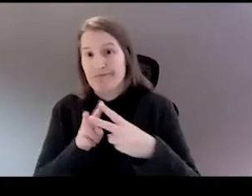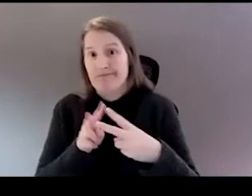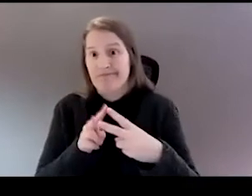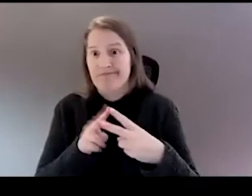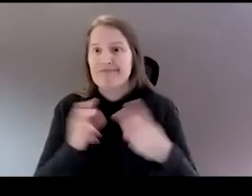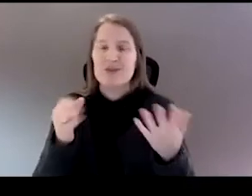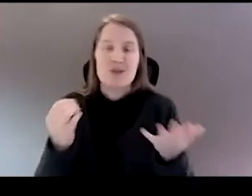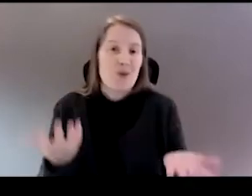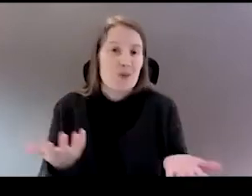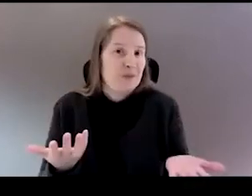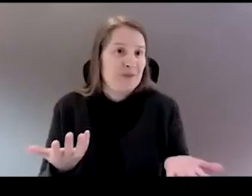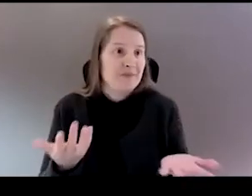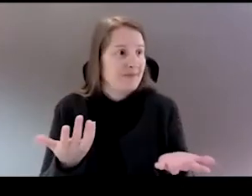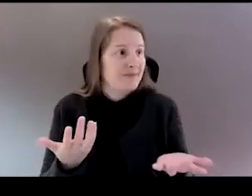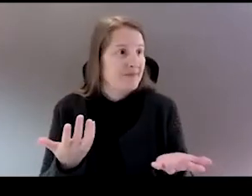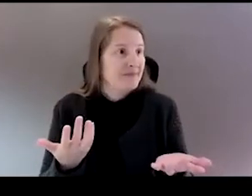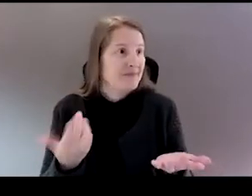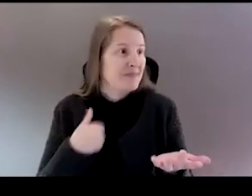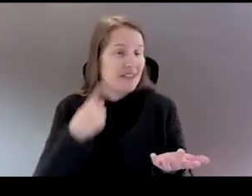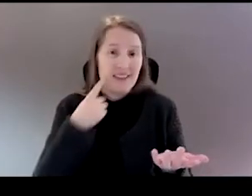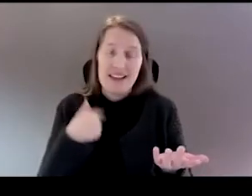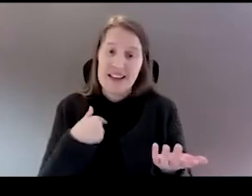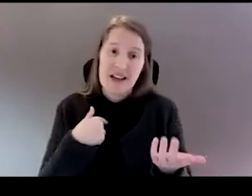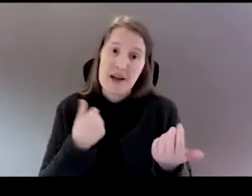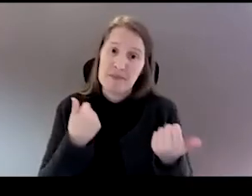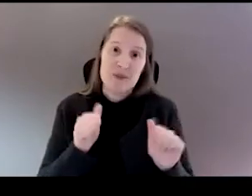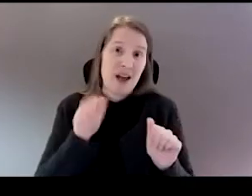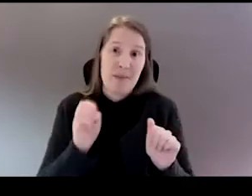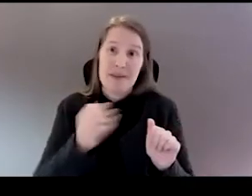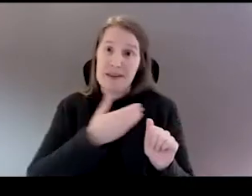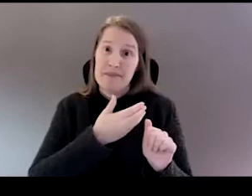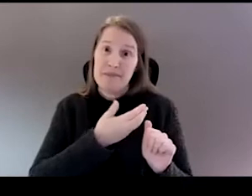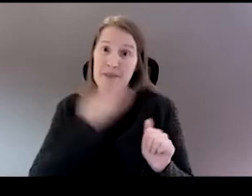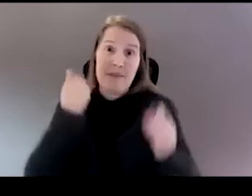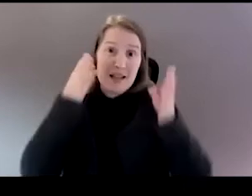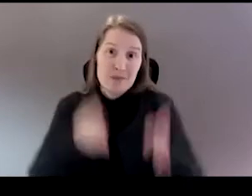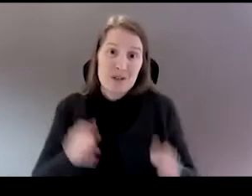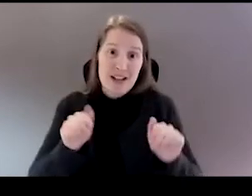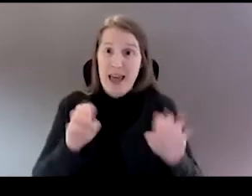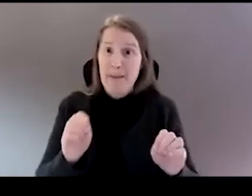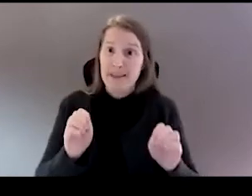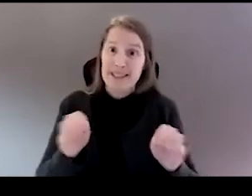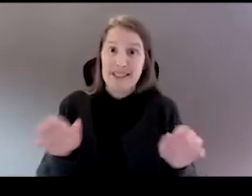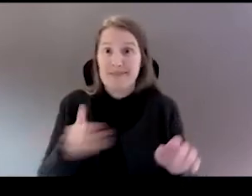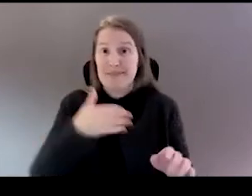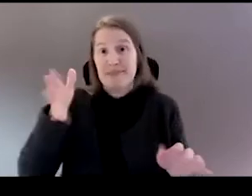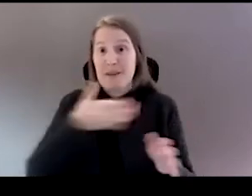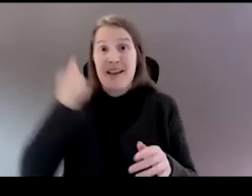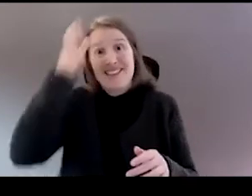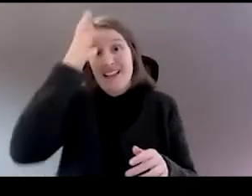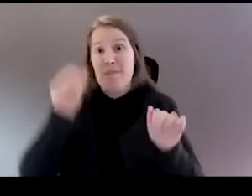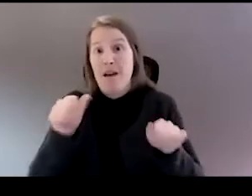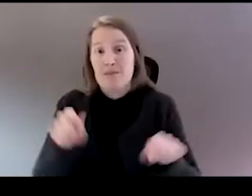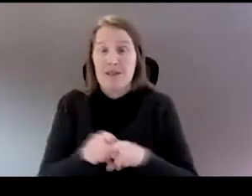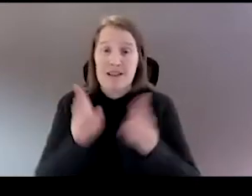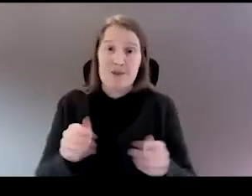I'm going to try to be the best person that I can as a person with a disability and be a dad and raise them and